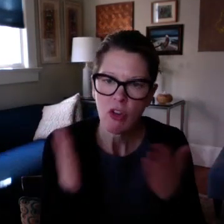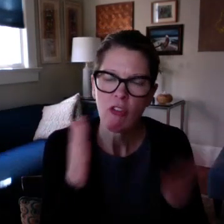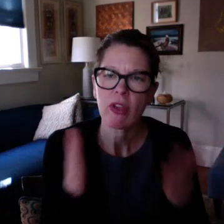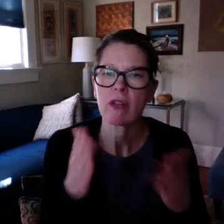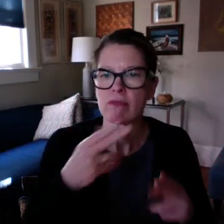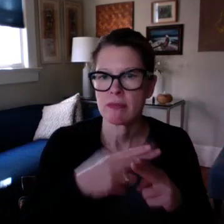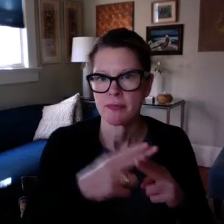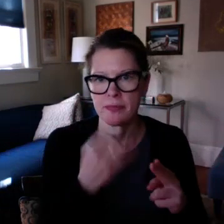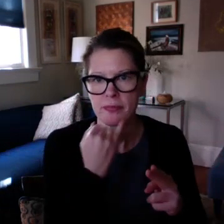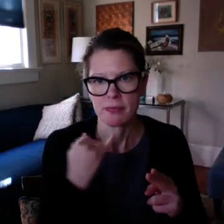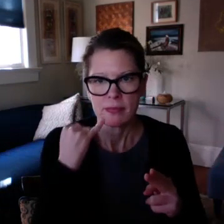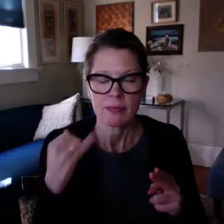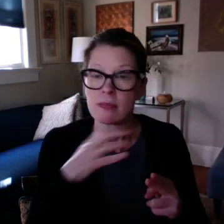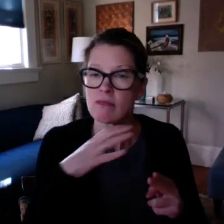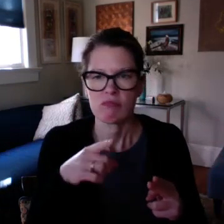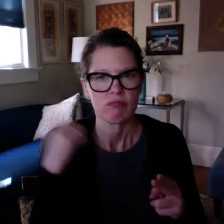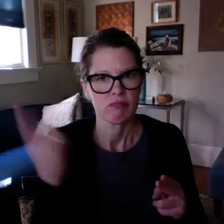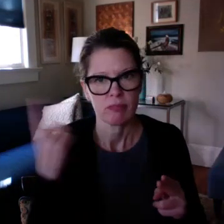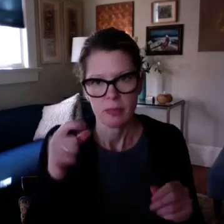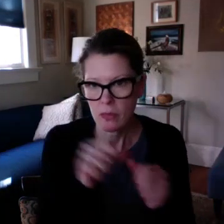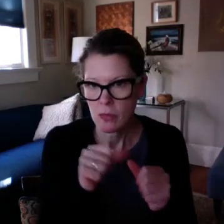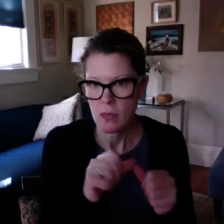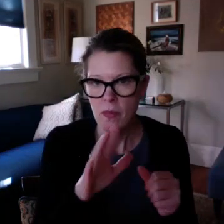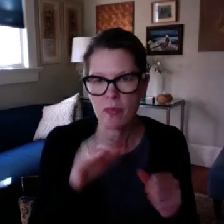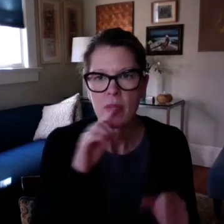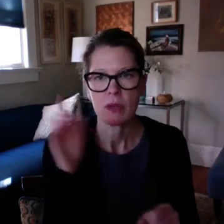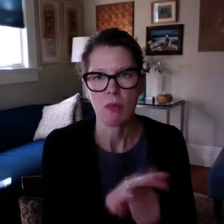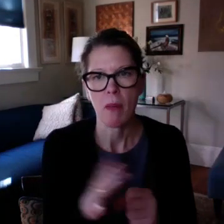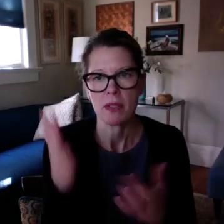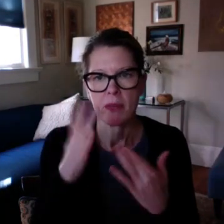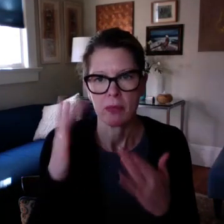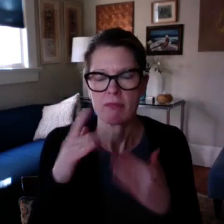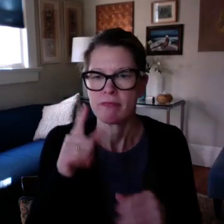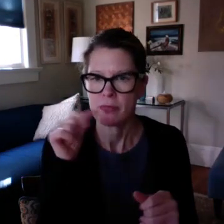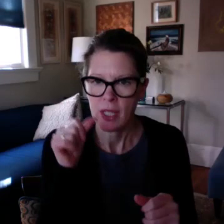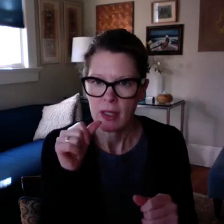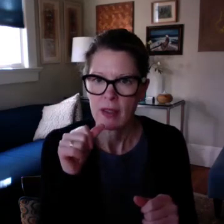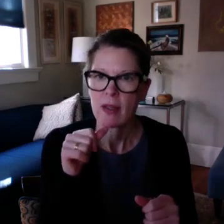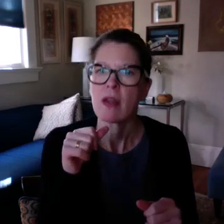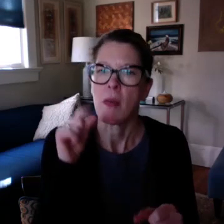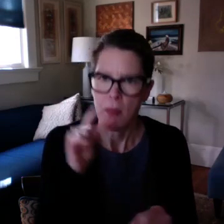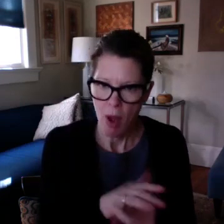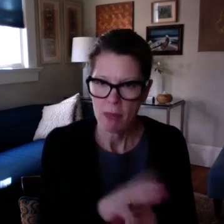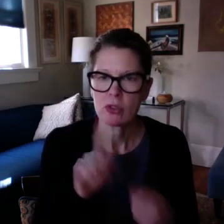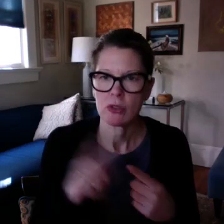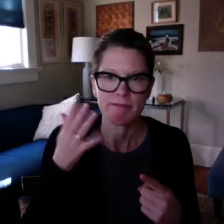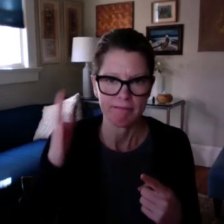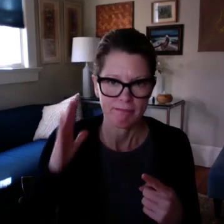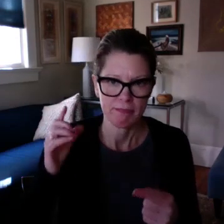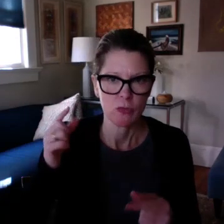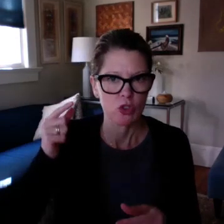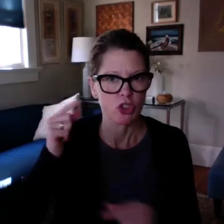has remembered his promise of mercy, the promise he made to our fathers, to Abraham and his